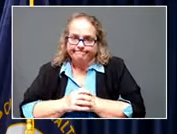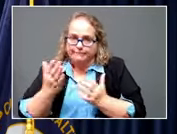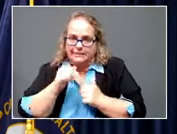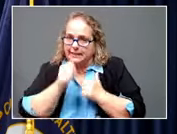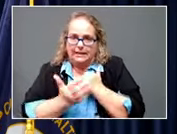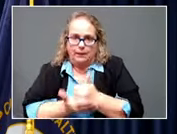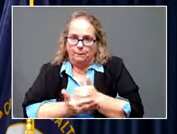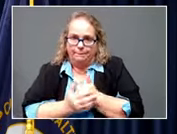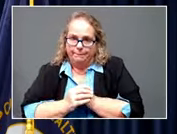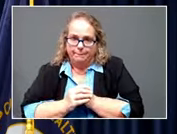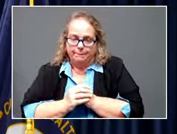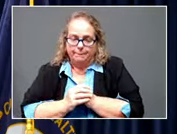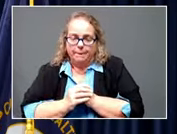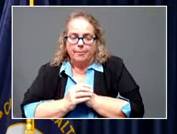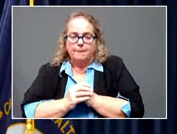We've had two pills